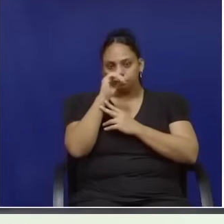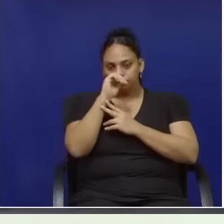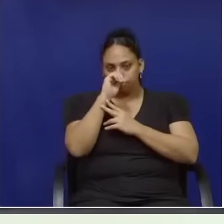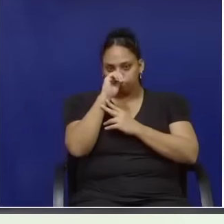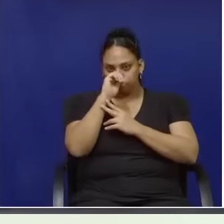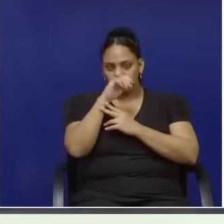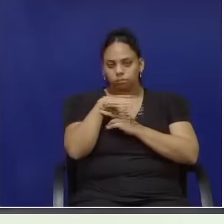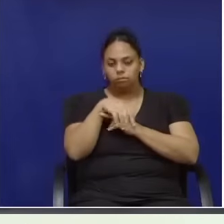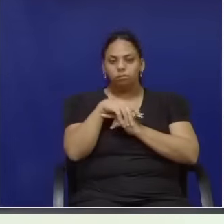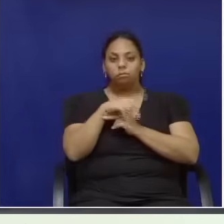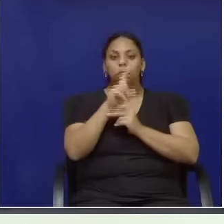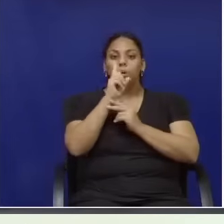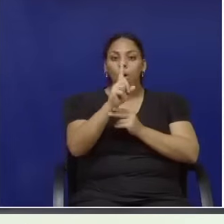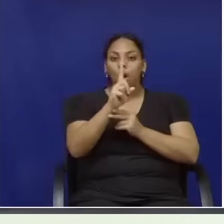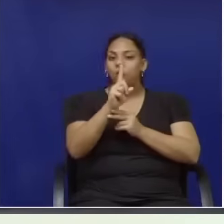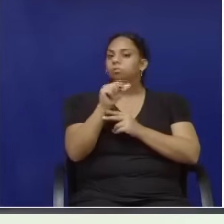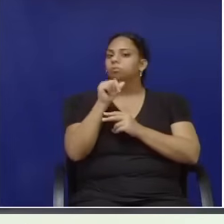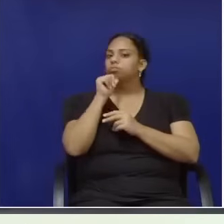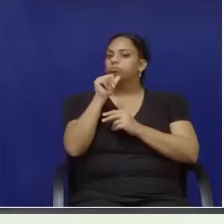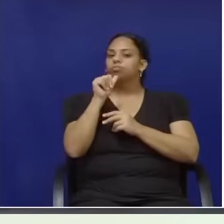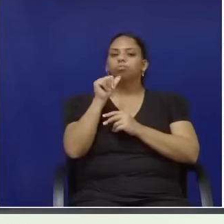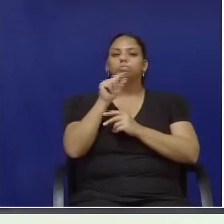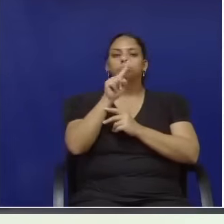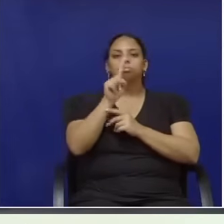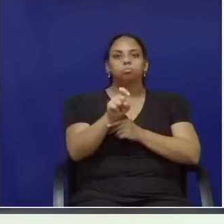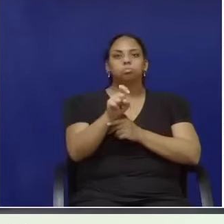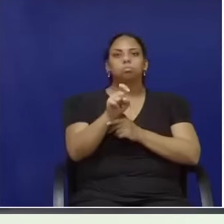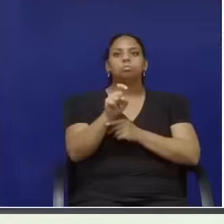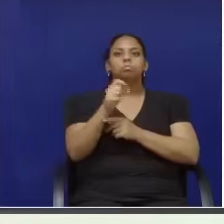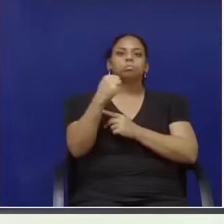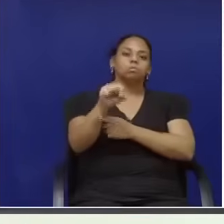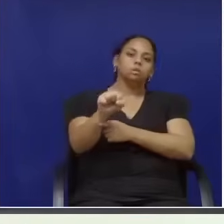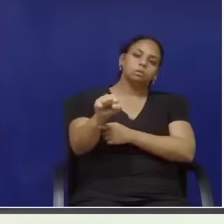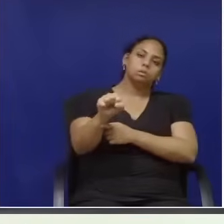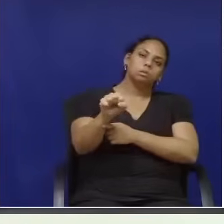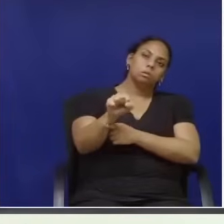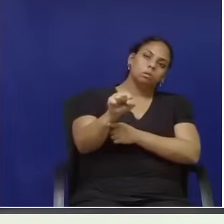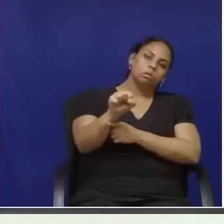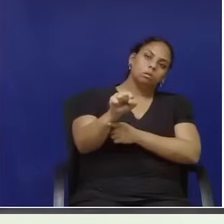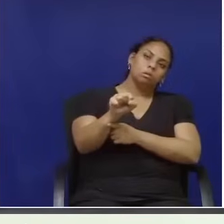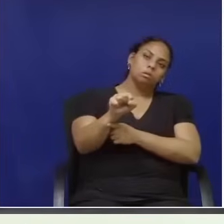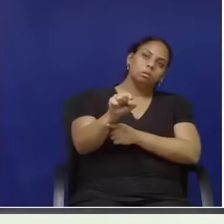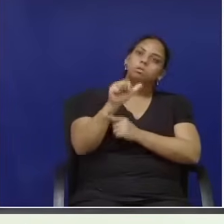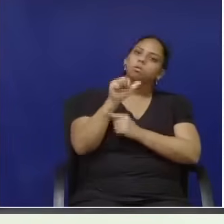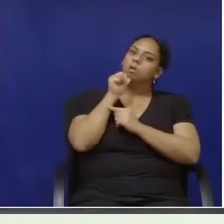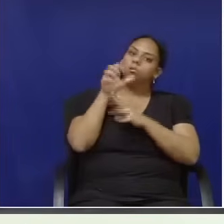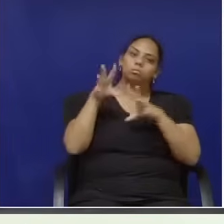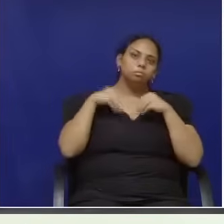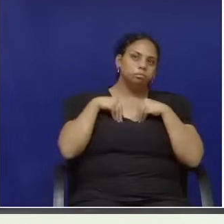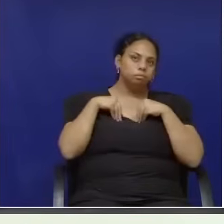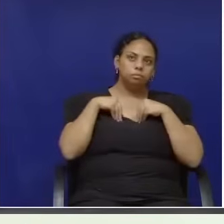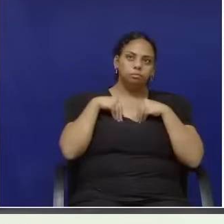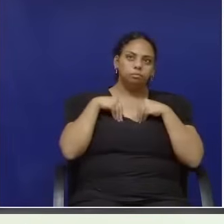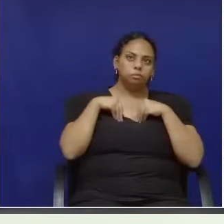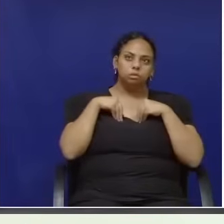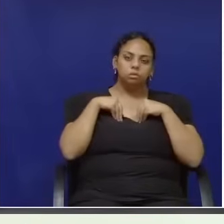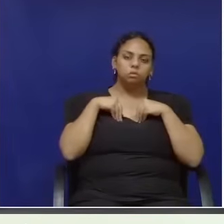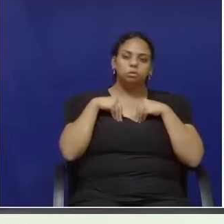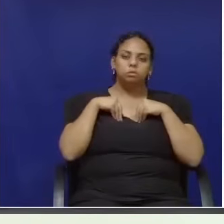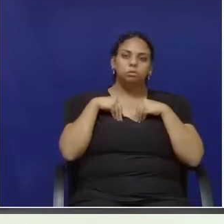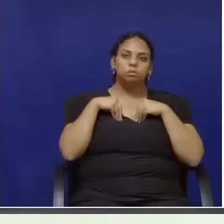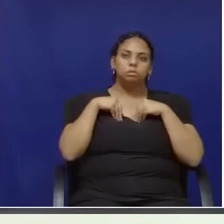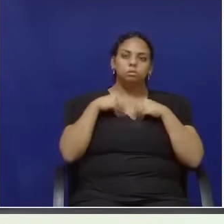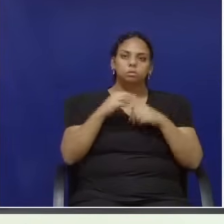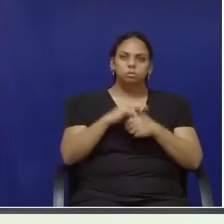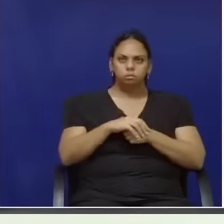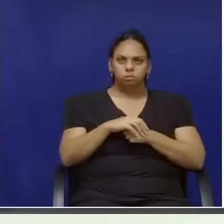1, no requests were declined. Not applicable, that is